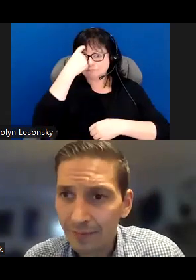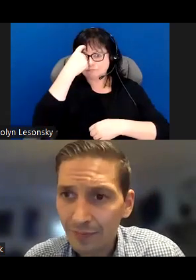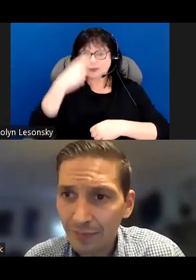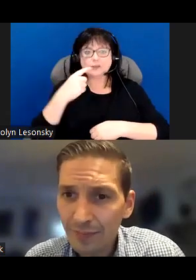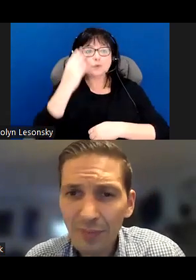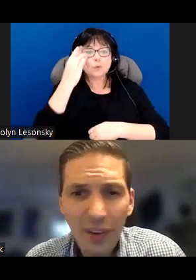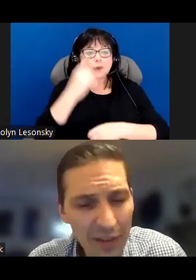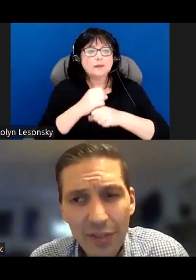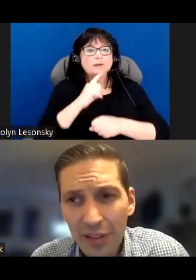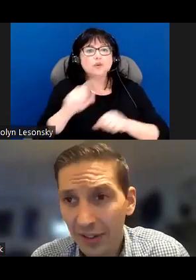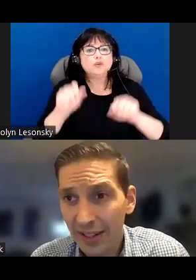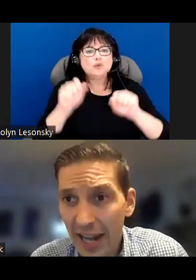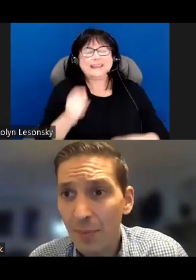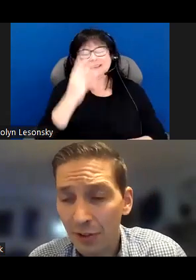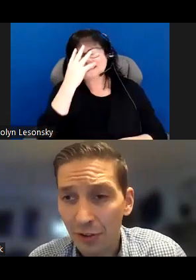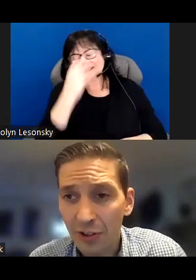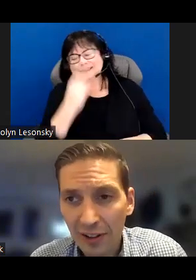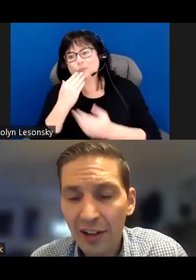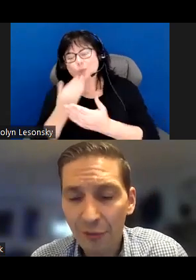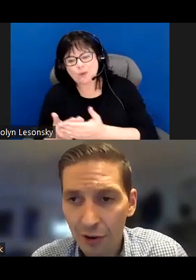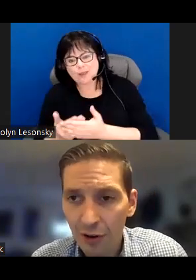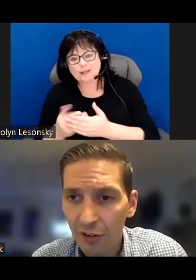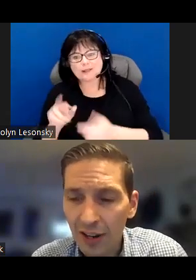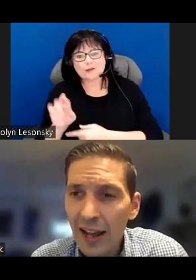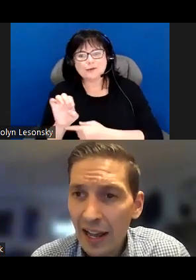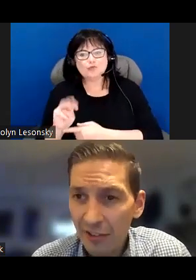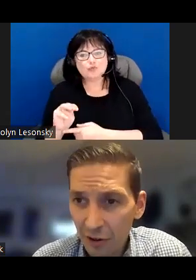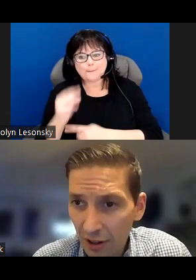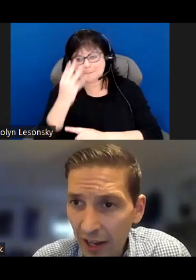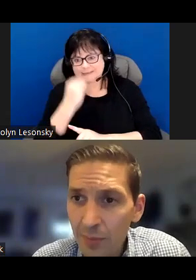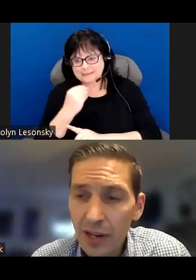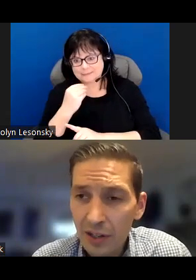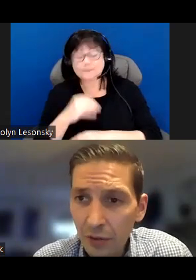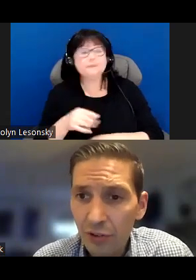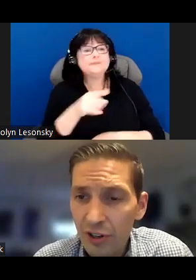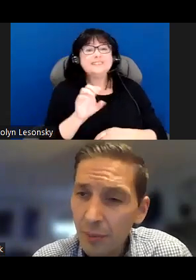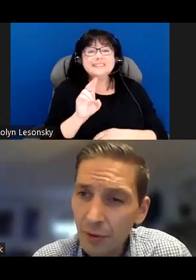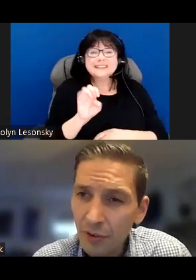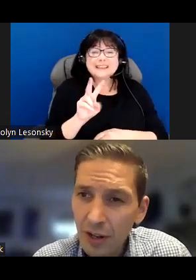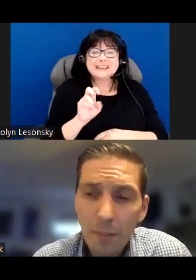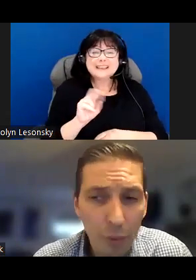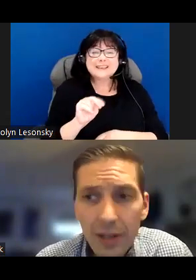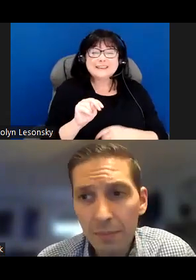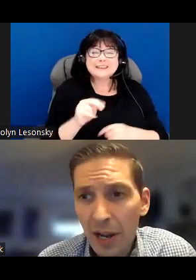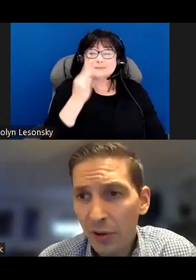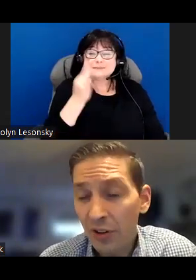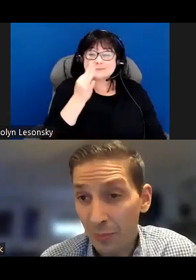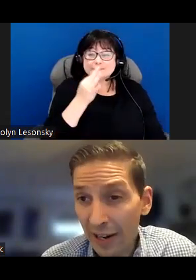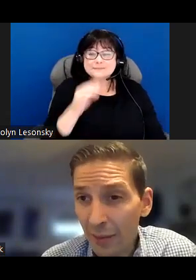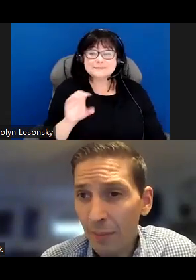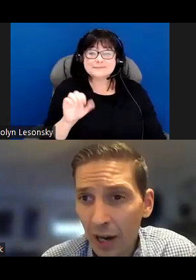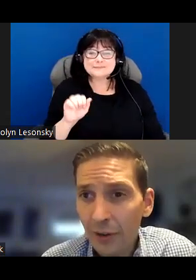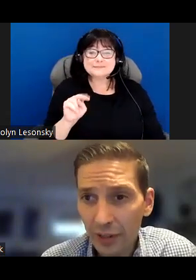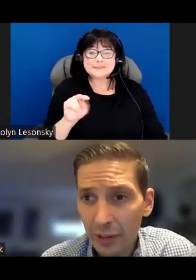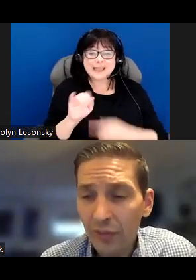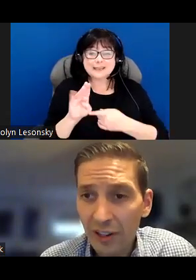video. Even things like cannabis use in the last few years has climbed in usage numbers pretty, I wouldn't say